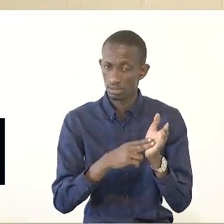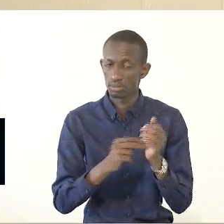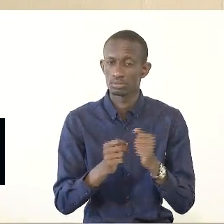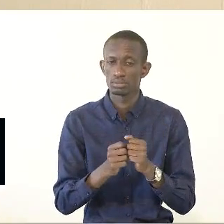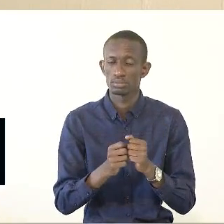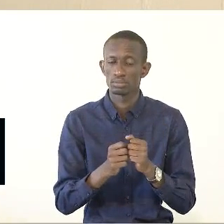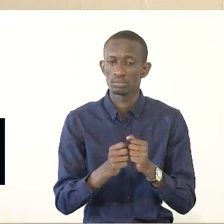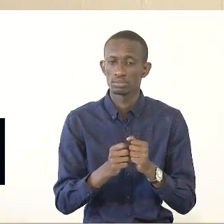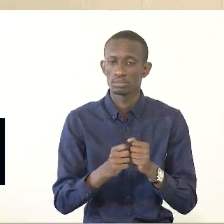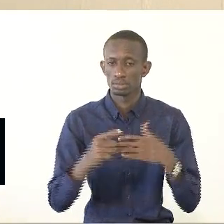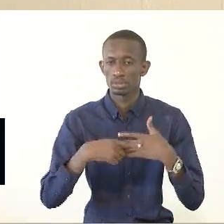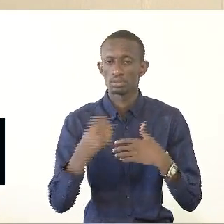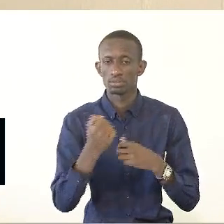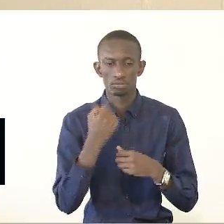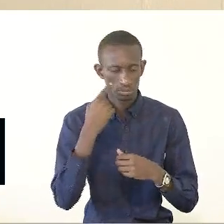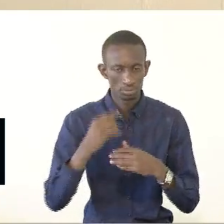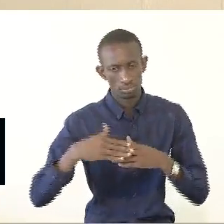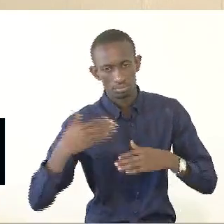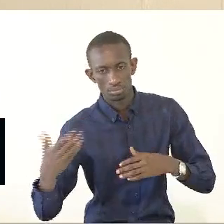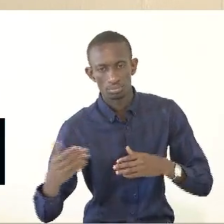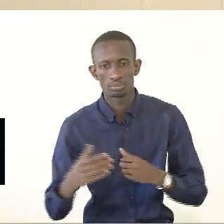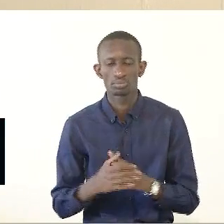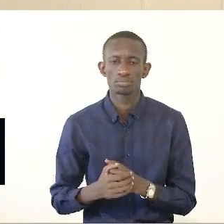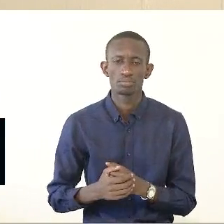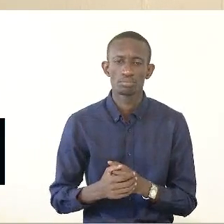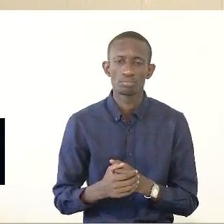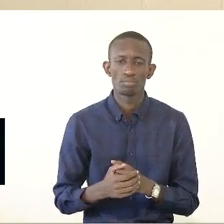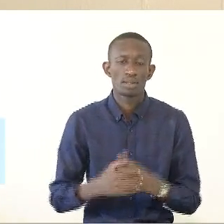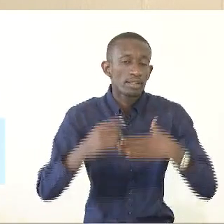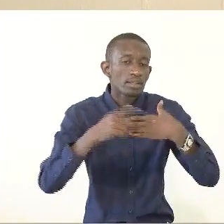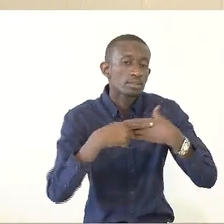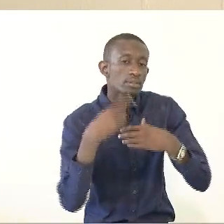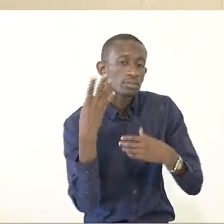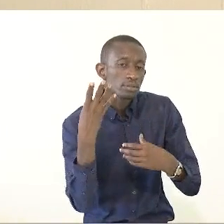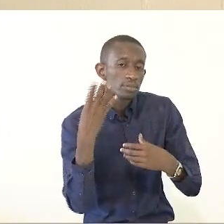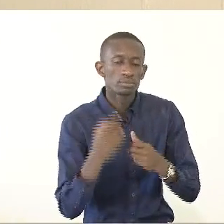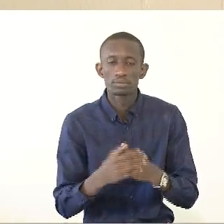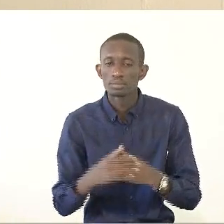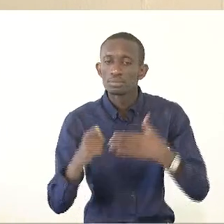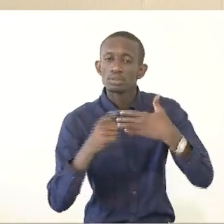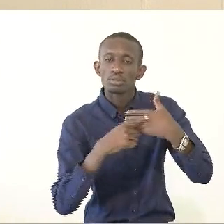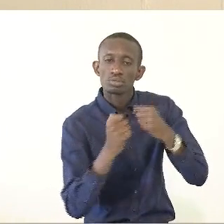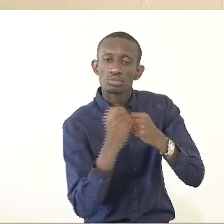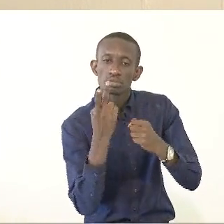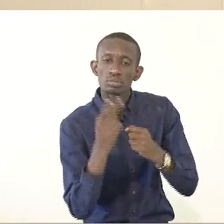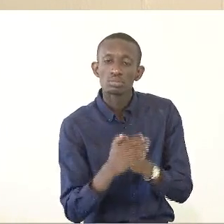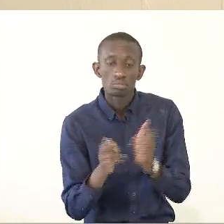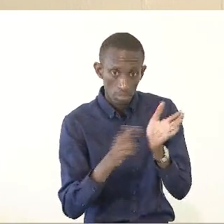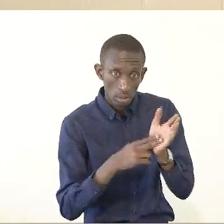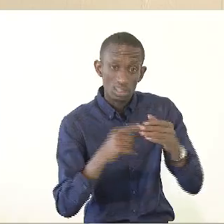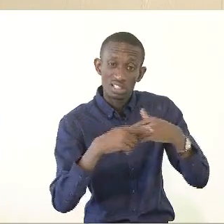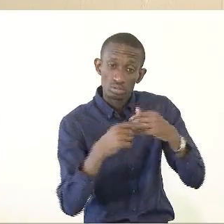to the next. I will sum up this. -4, -12, that is